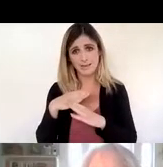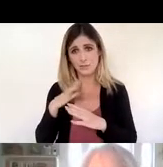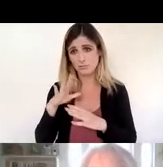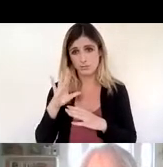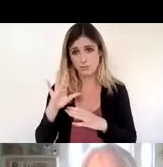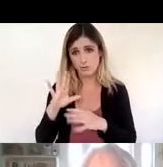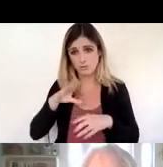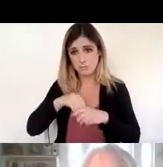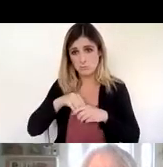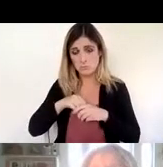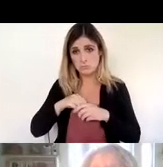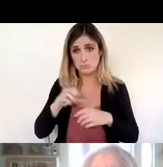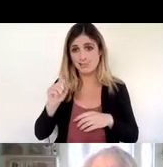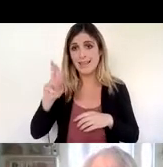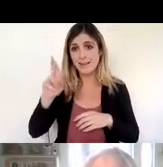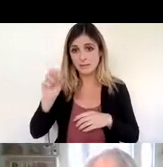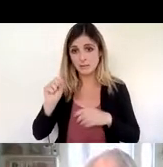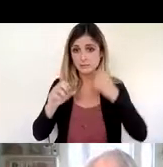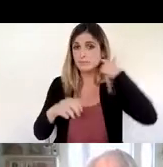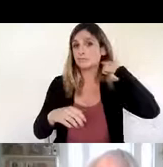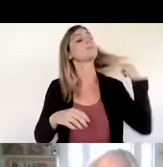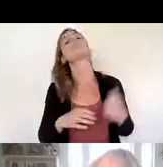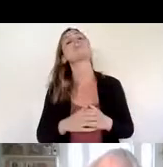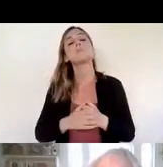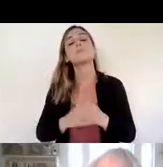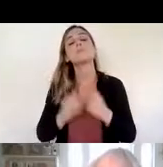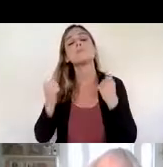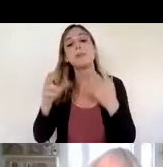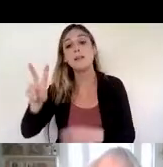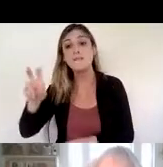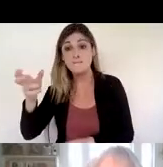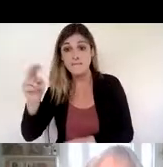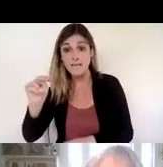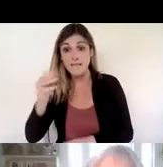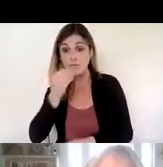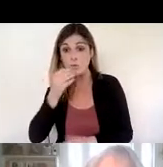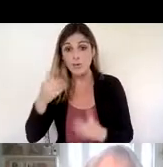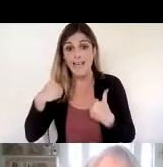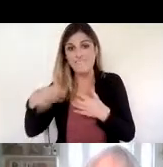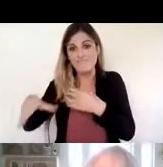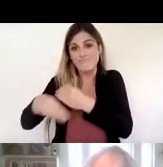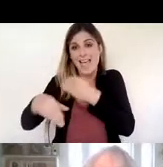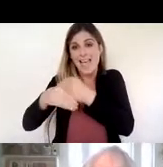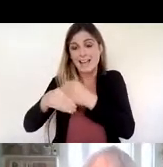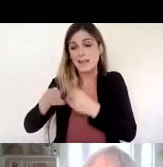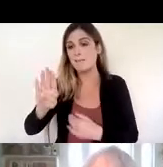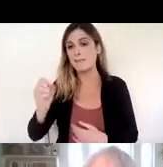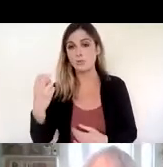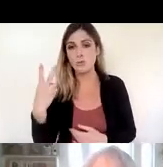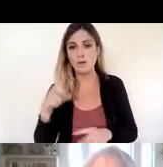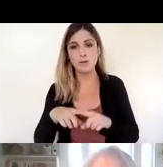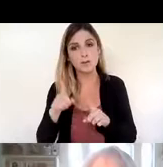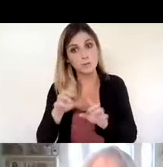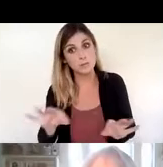status. A number of vegan foods are fortified with vitamin B12, but you really have to